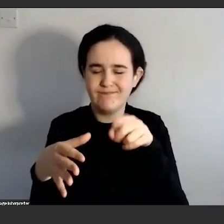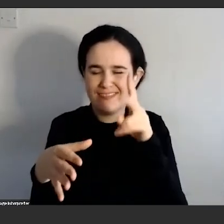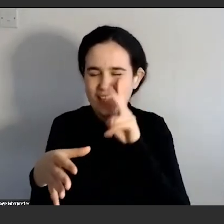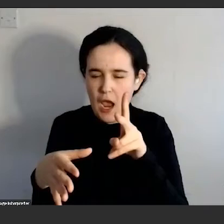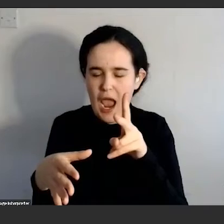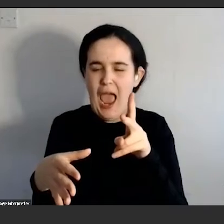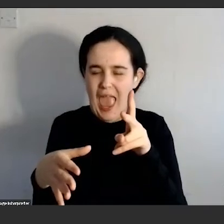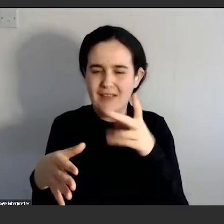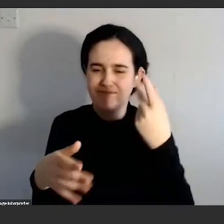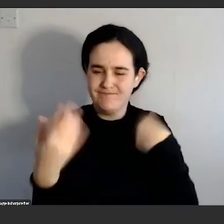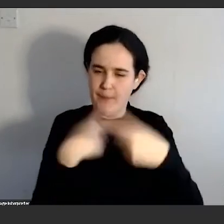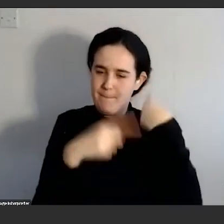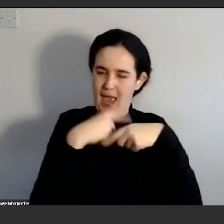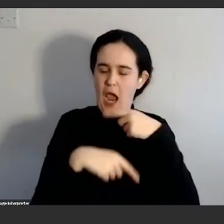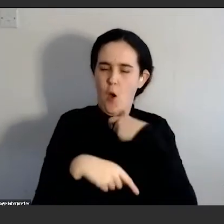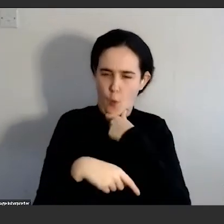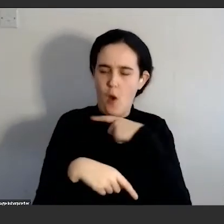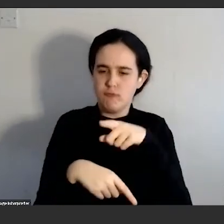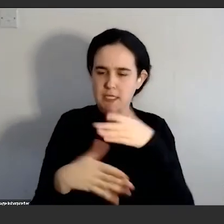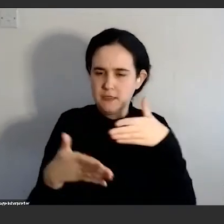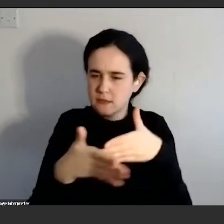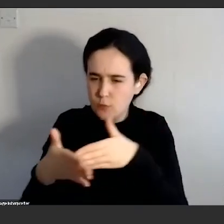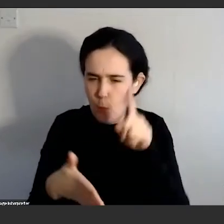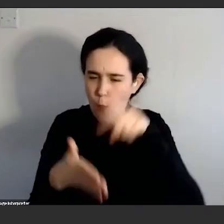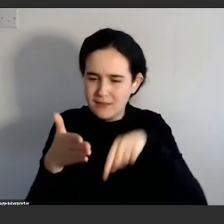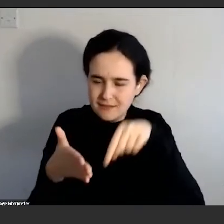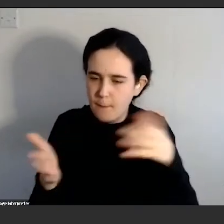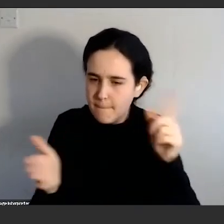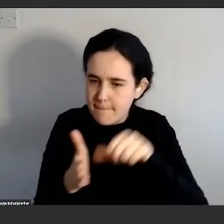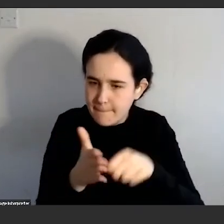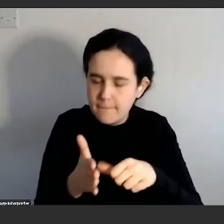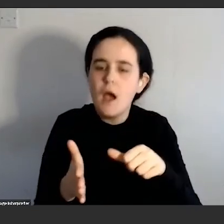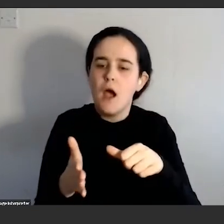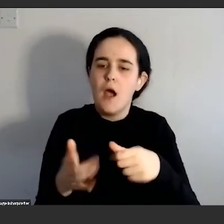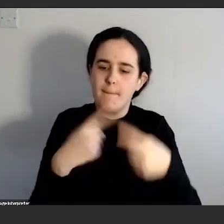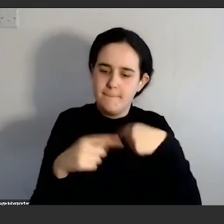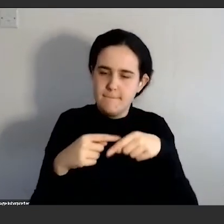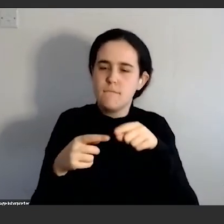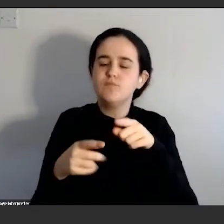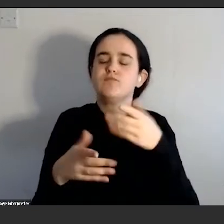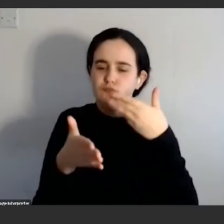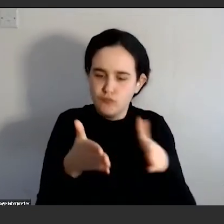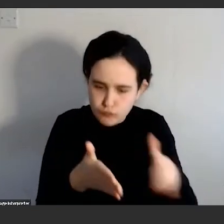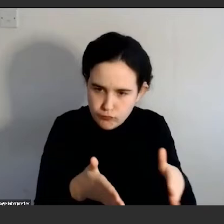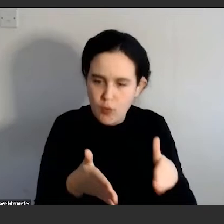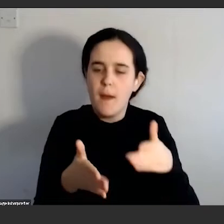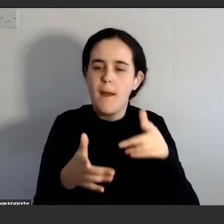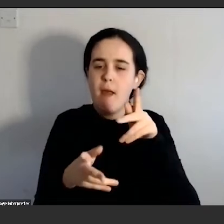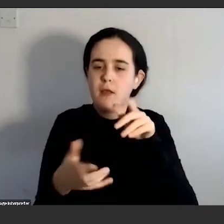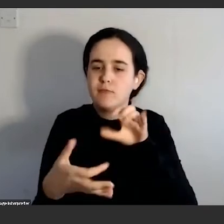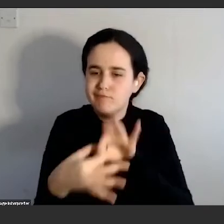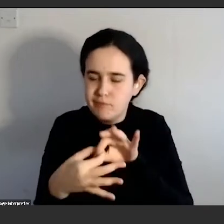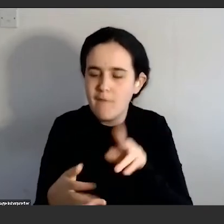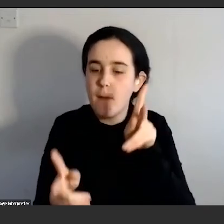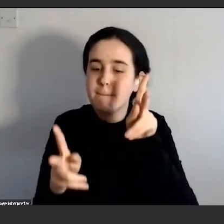people with disabilities who were able to overcome their physical impairment and are